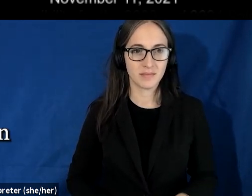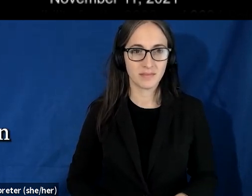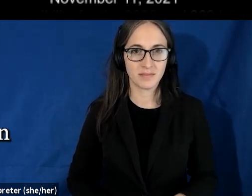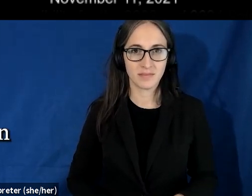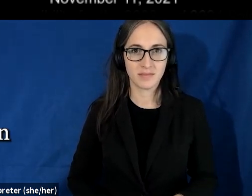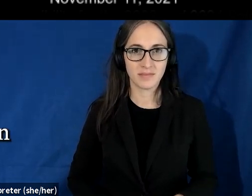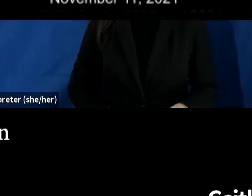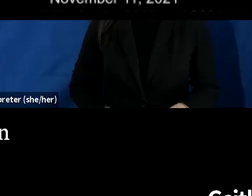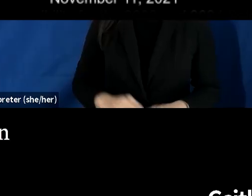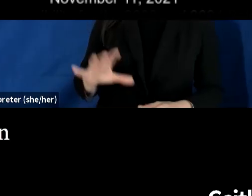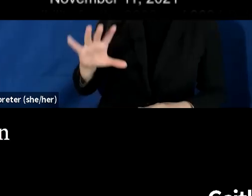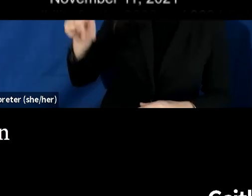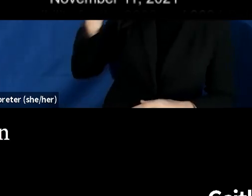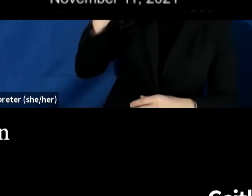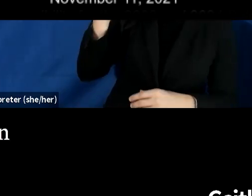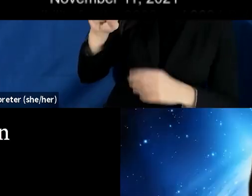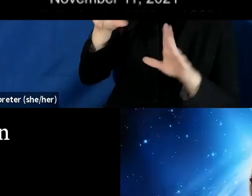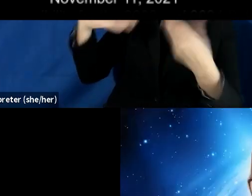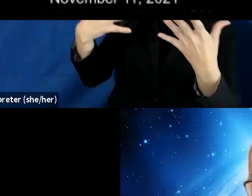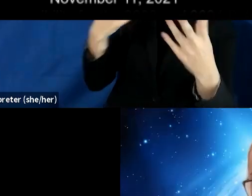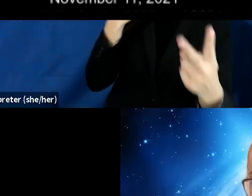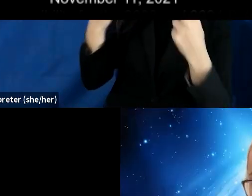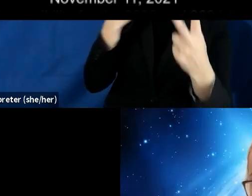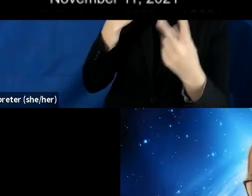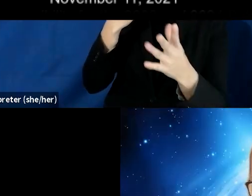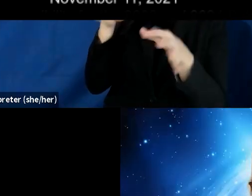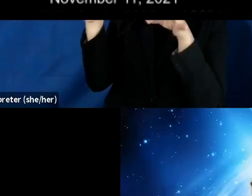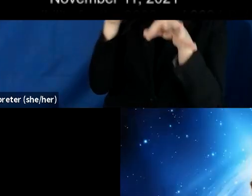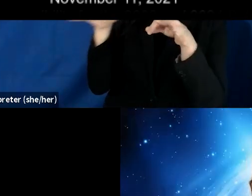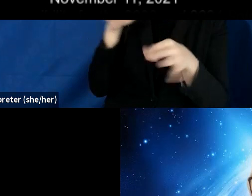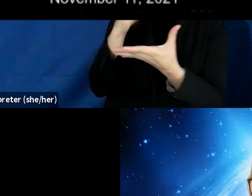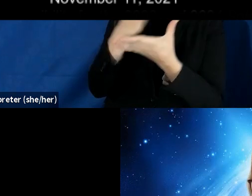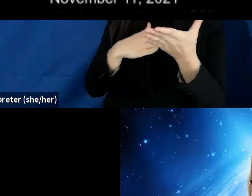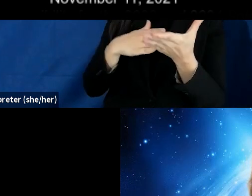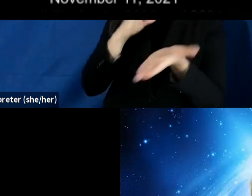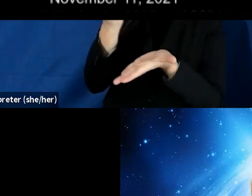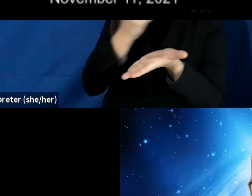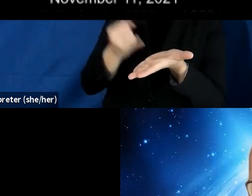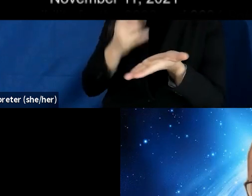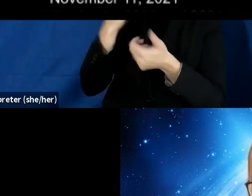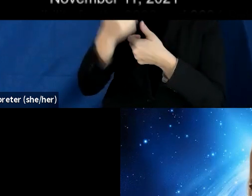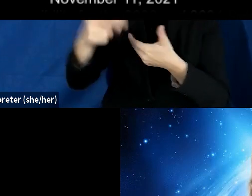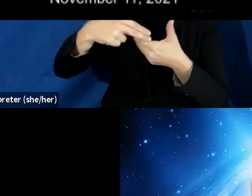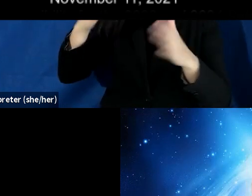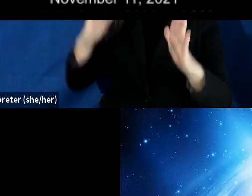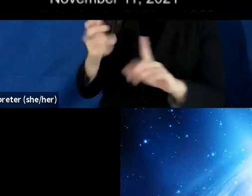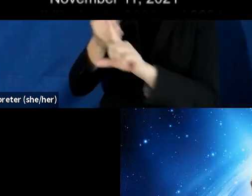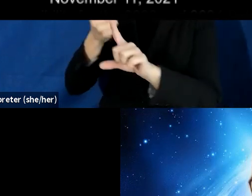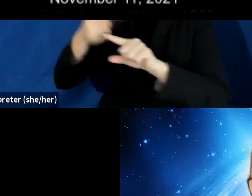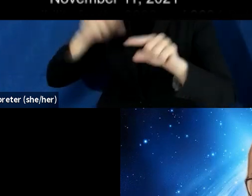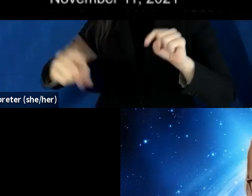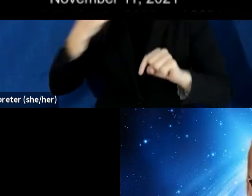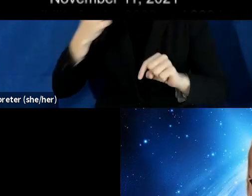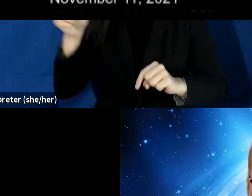Would you mind giving a visual description of some of those artworks for any of our participants who may not be able to see them? Yes,